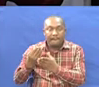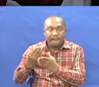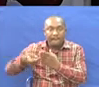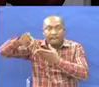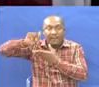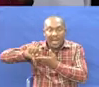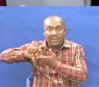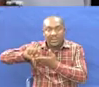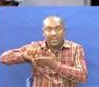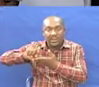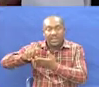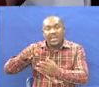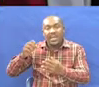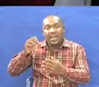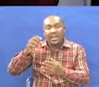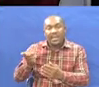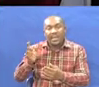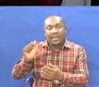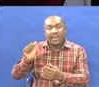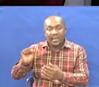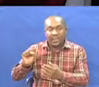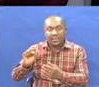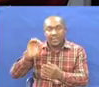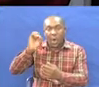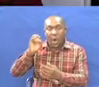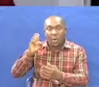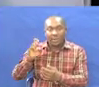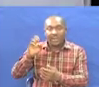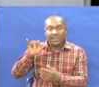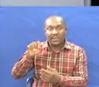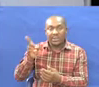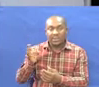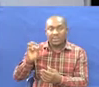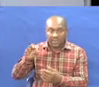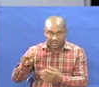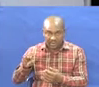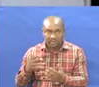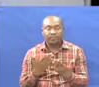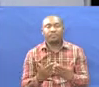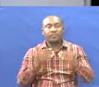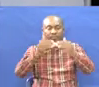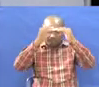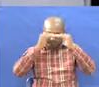space is a little bit little. Oxygen gas. So by formula,